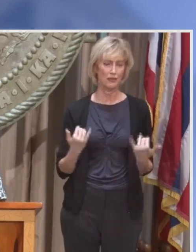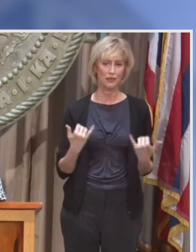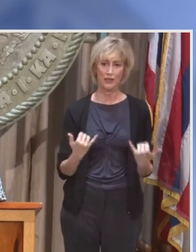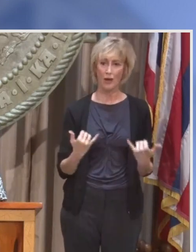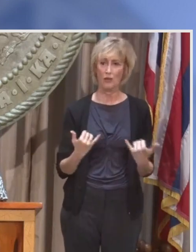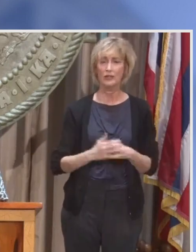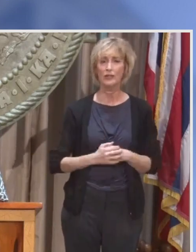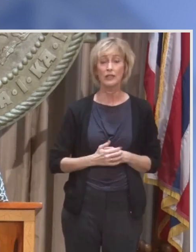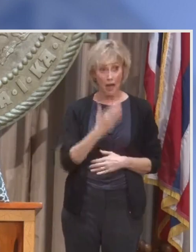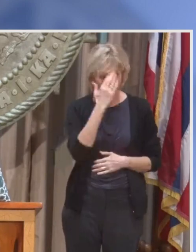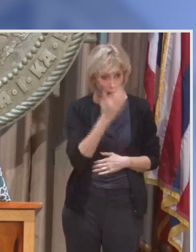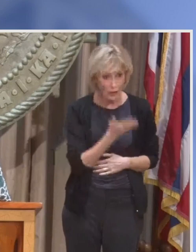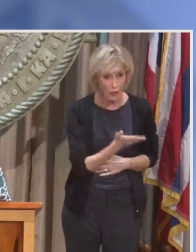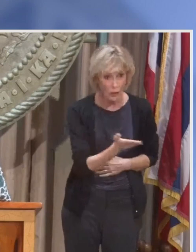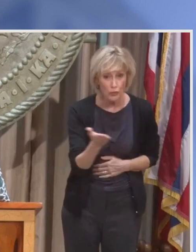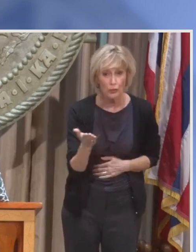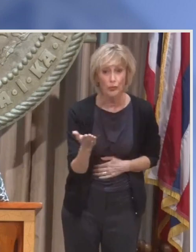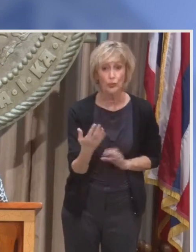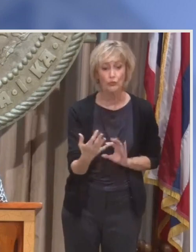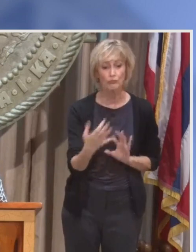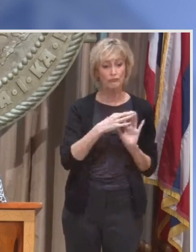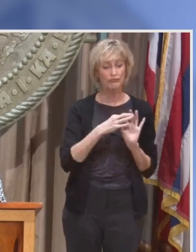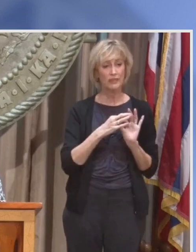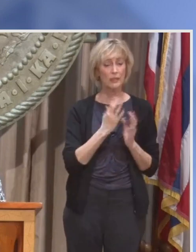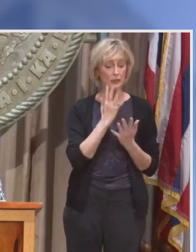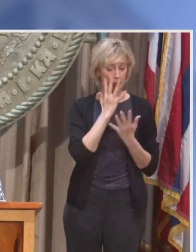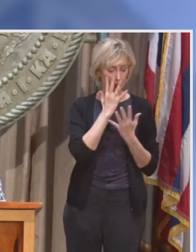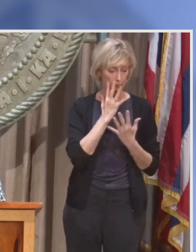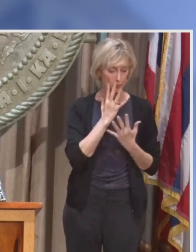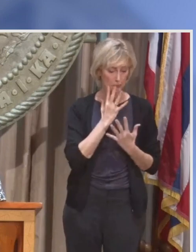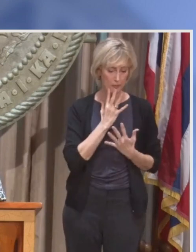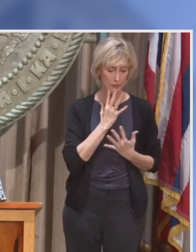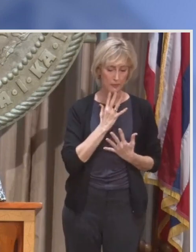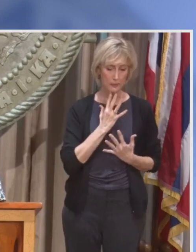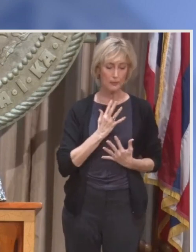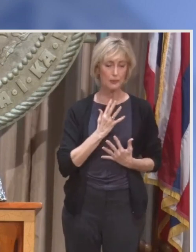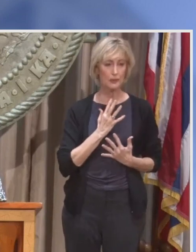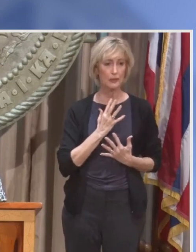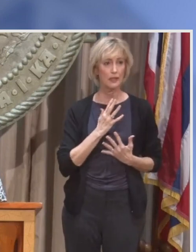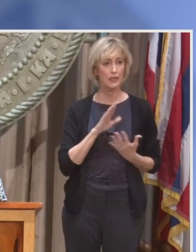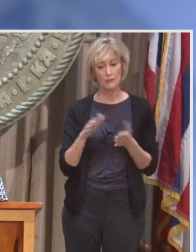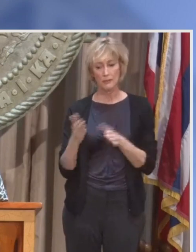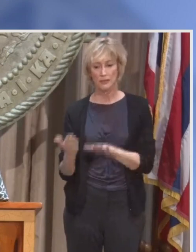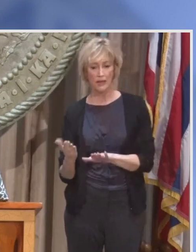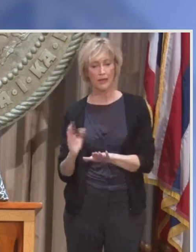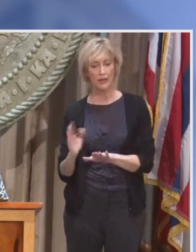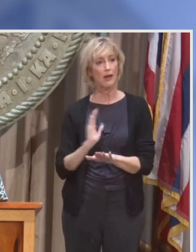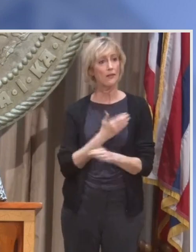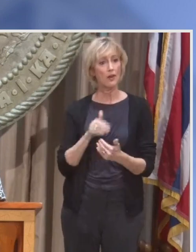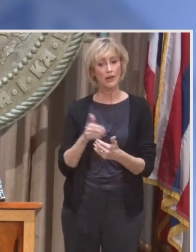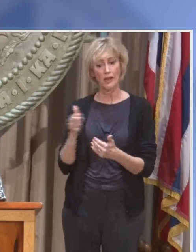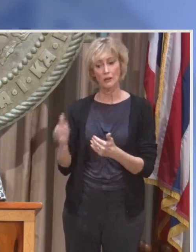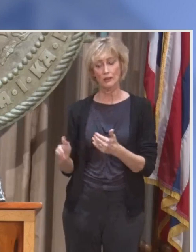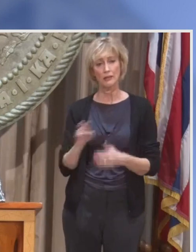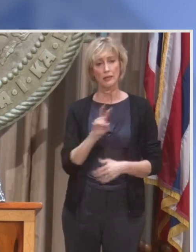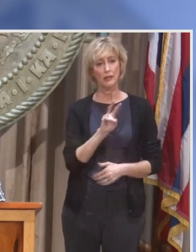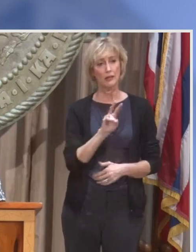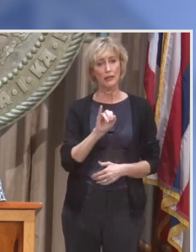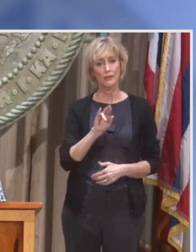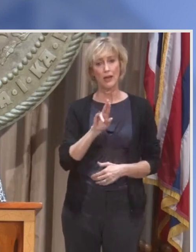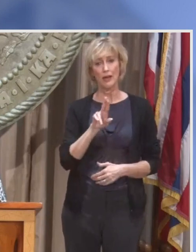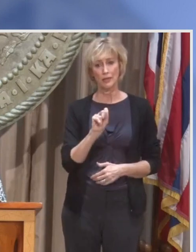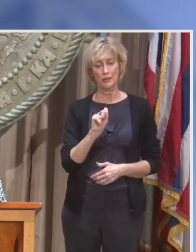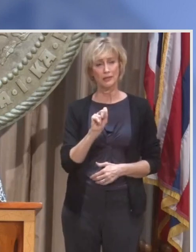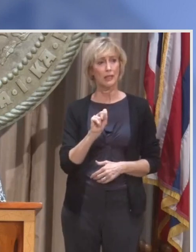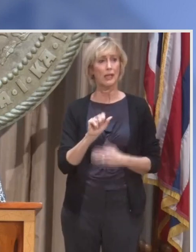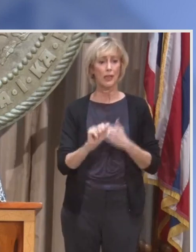and I know you join me in mourning the passing of one of our neighbors to a virus that is threatening